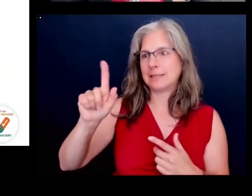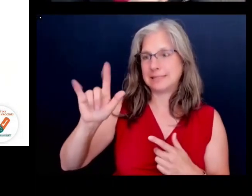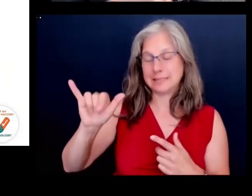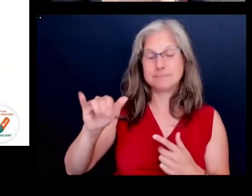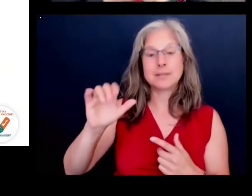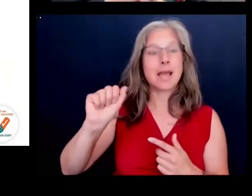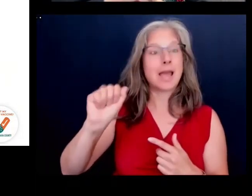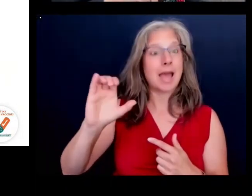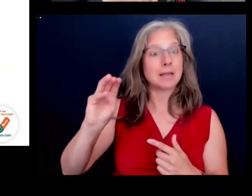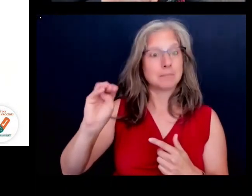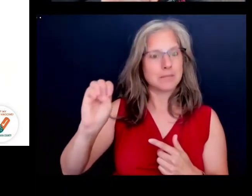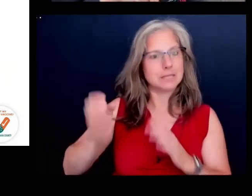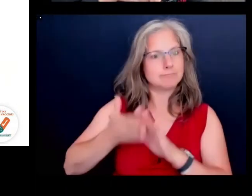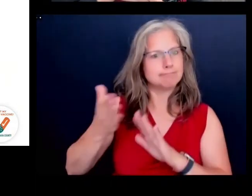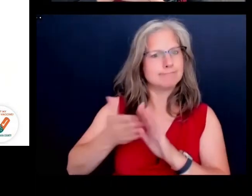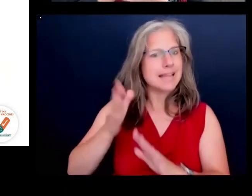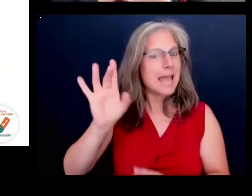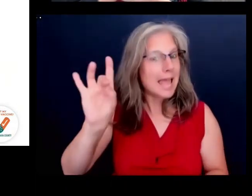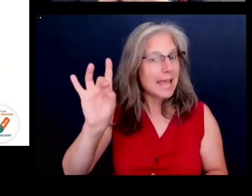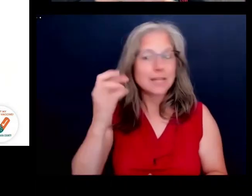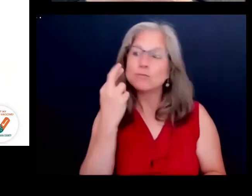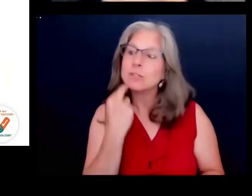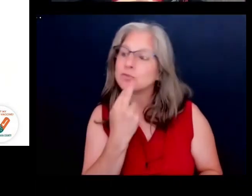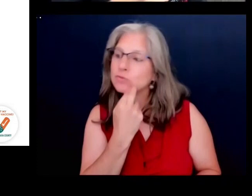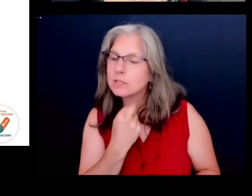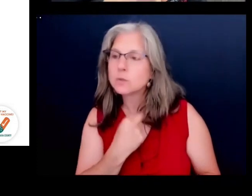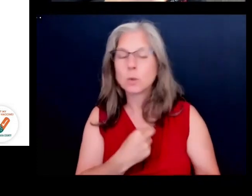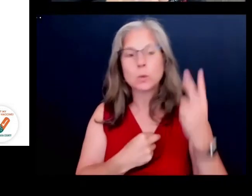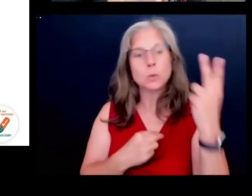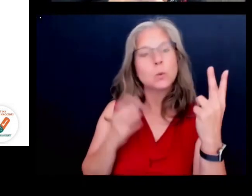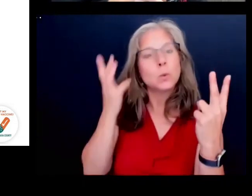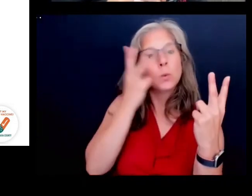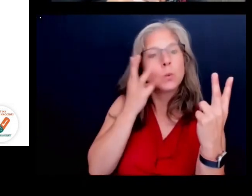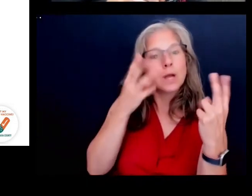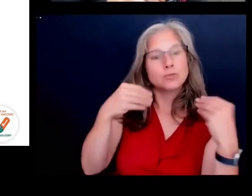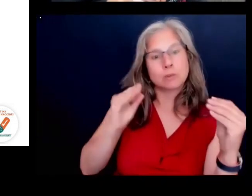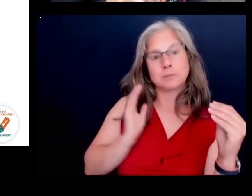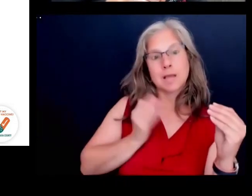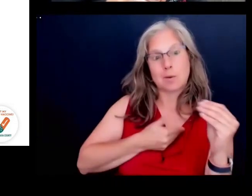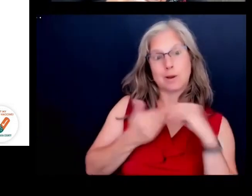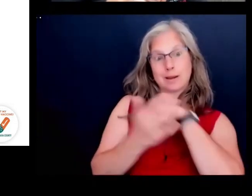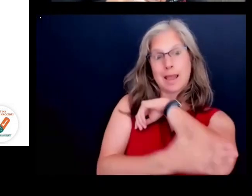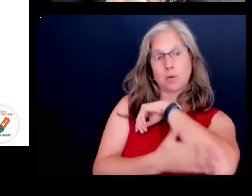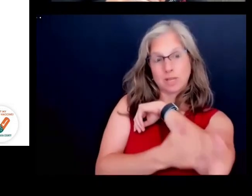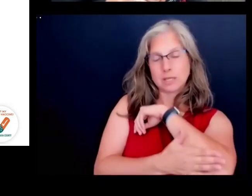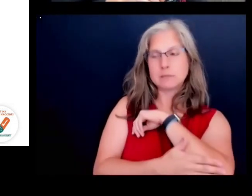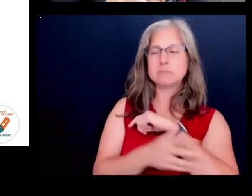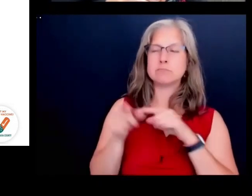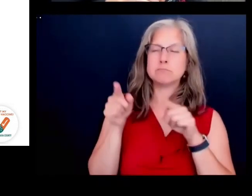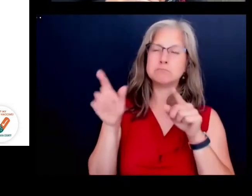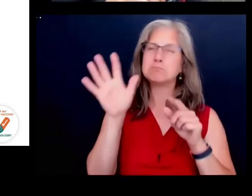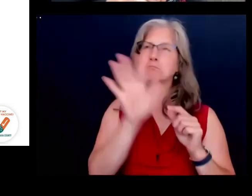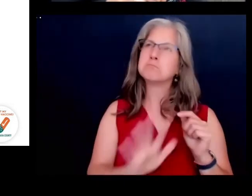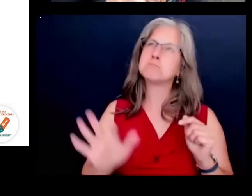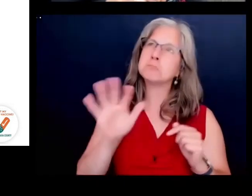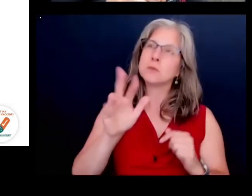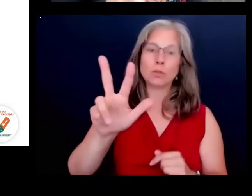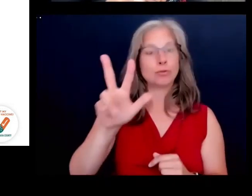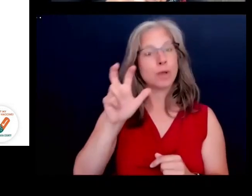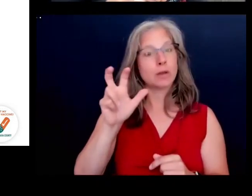Acme Hospitality operates 8 restaurants and 2 wine shops in our county. They have